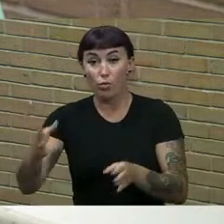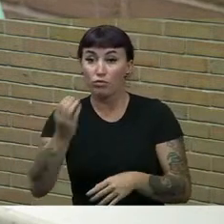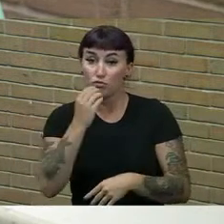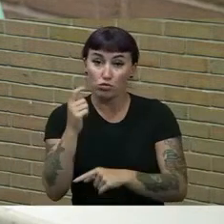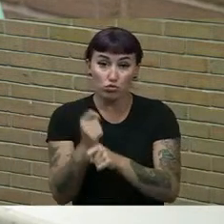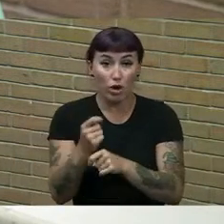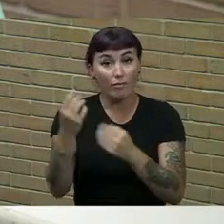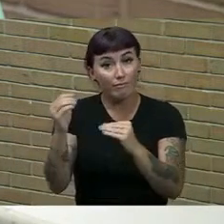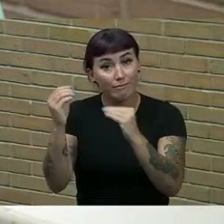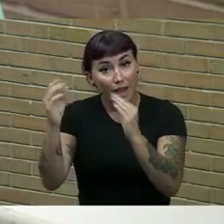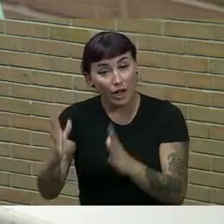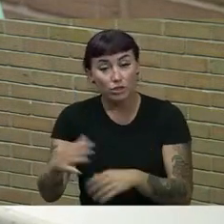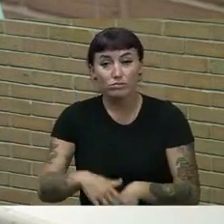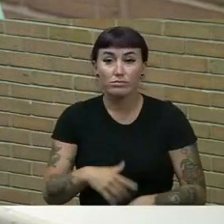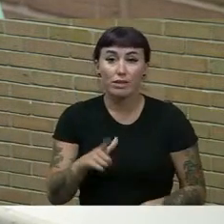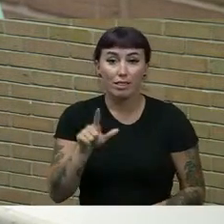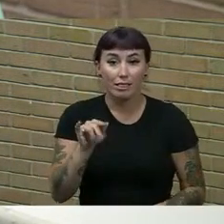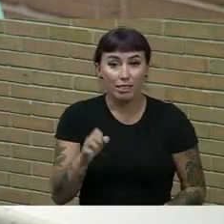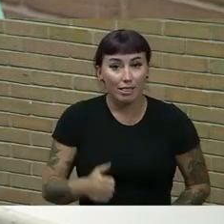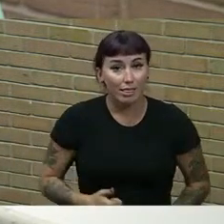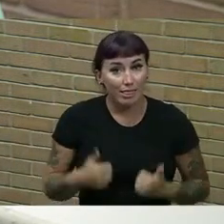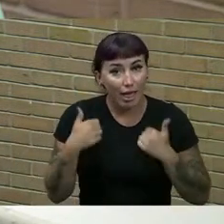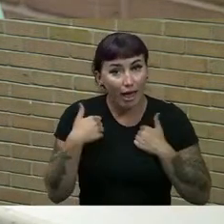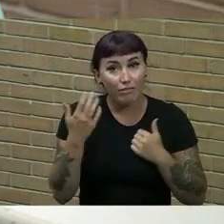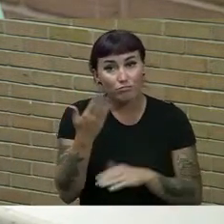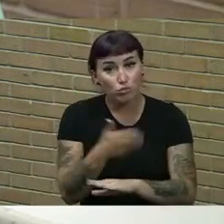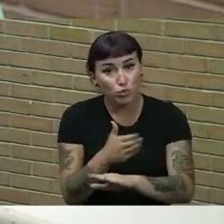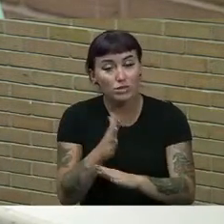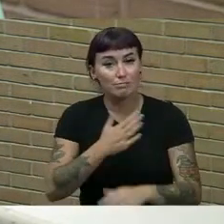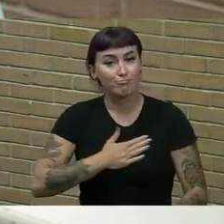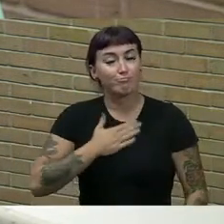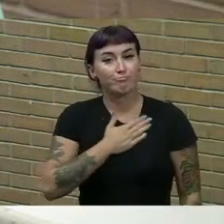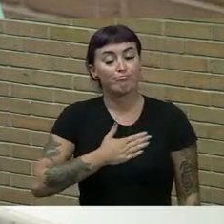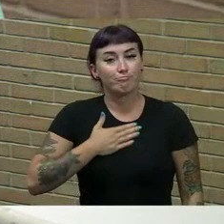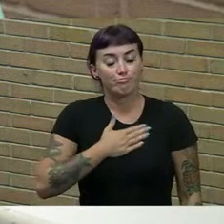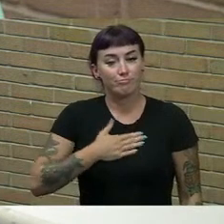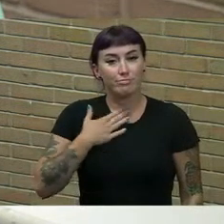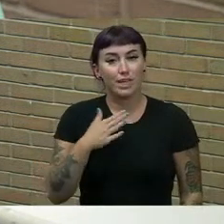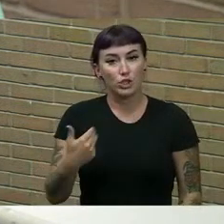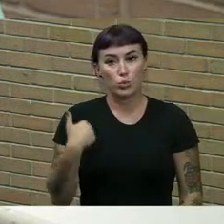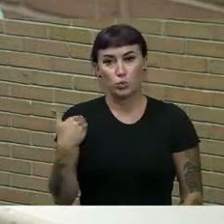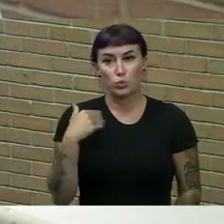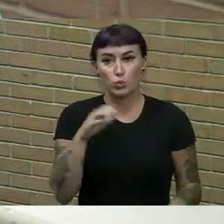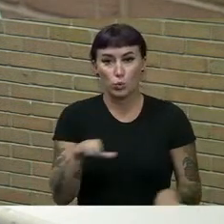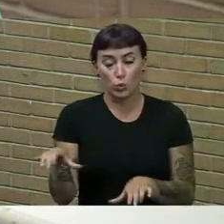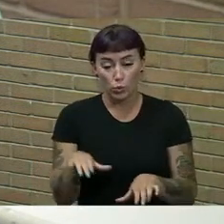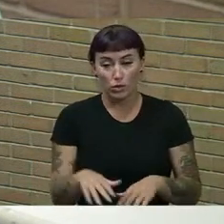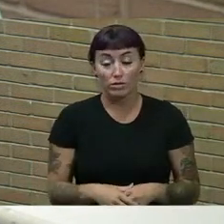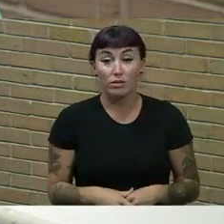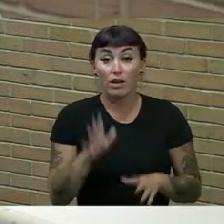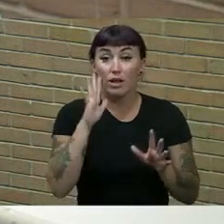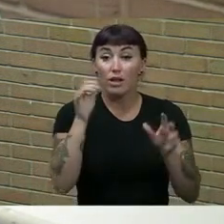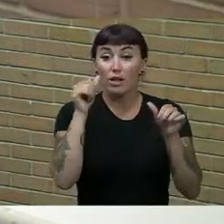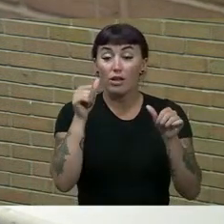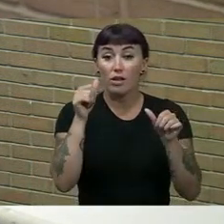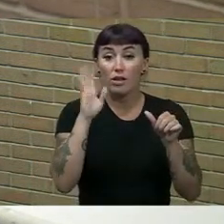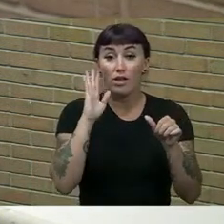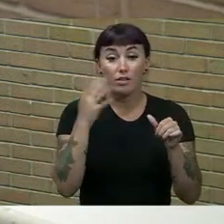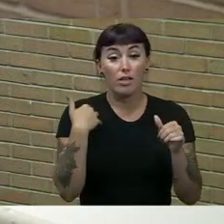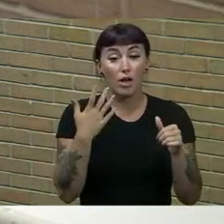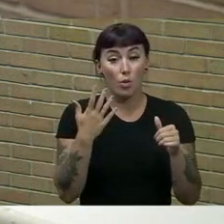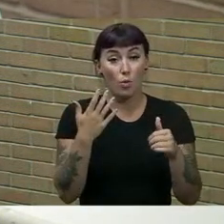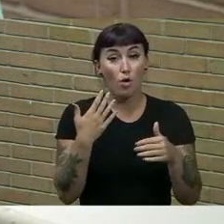trucks, vendors, live music, and entertainment and youth activities. The Sky Coasters will play us into our